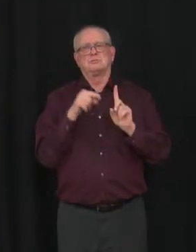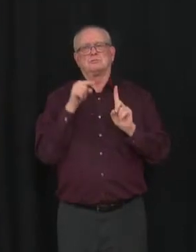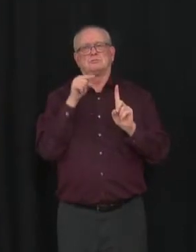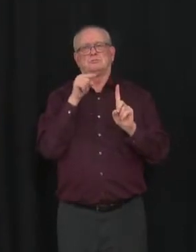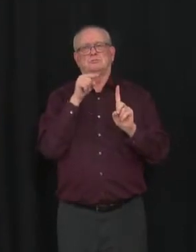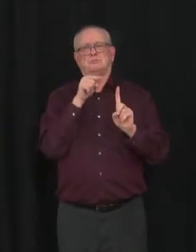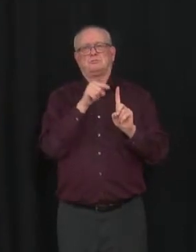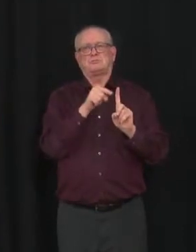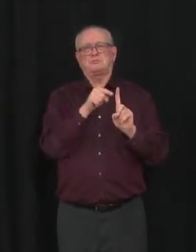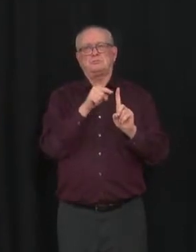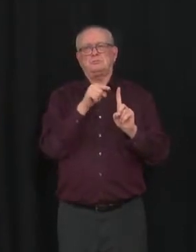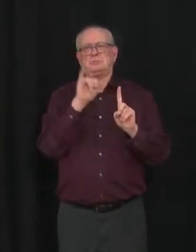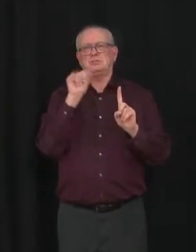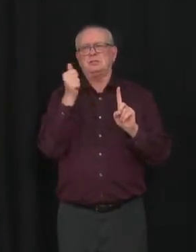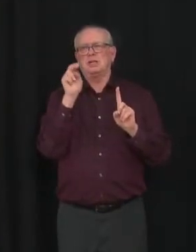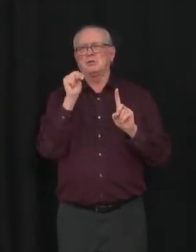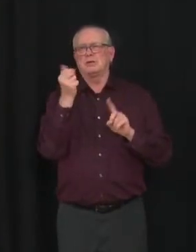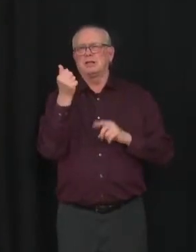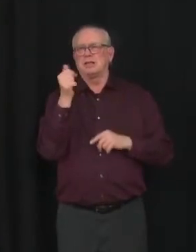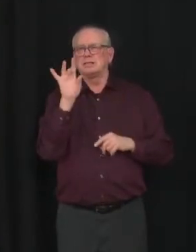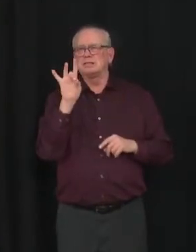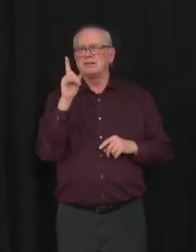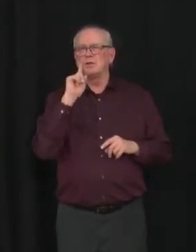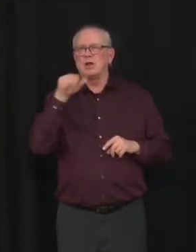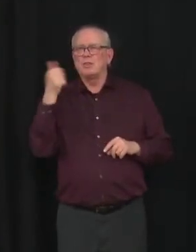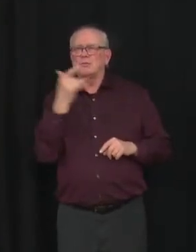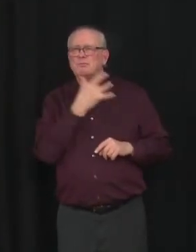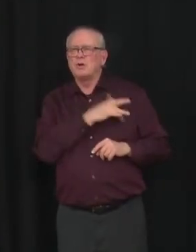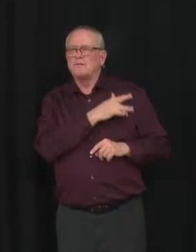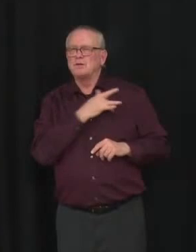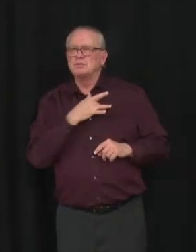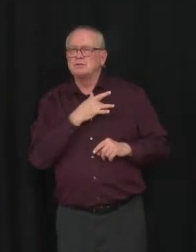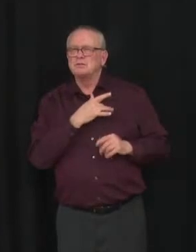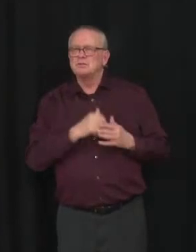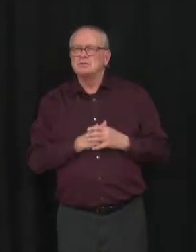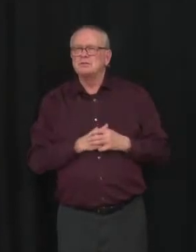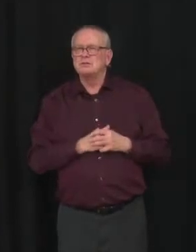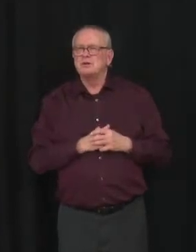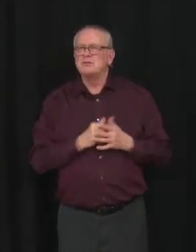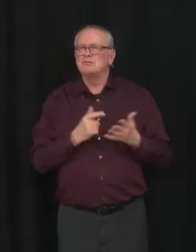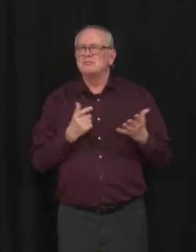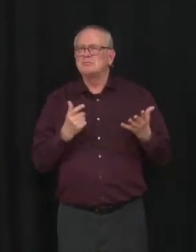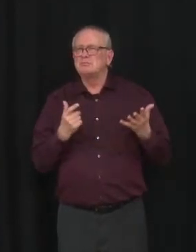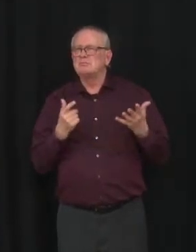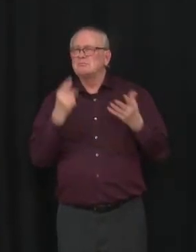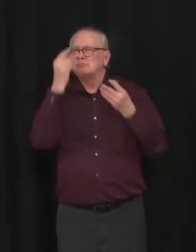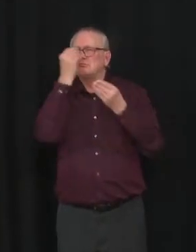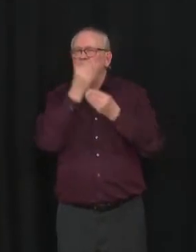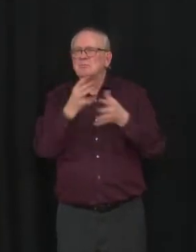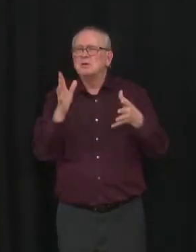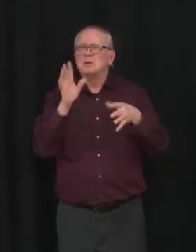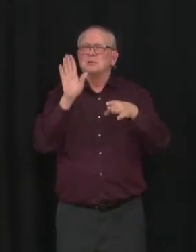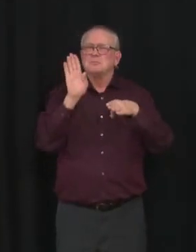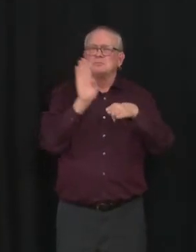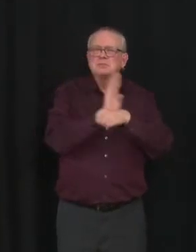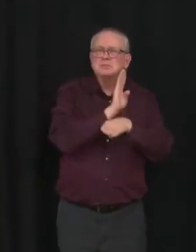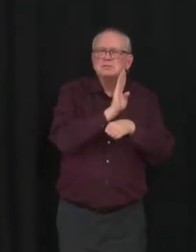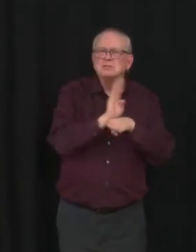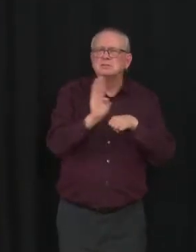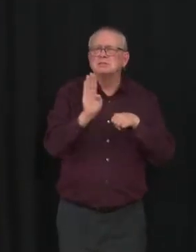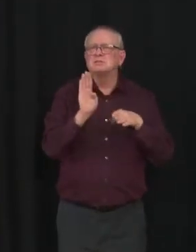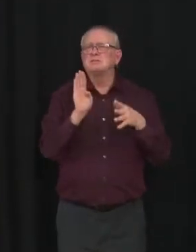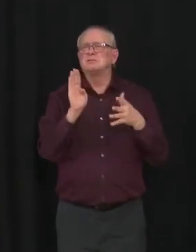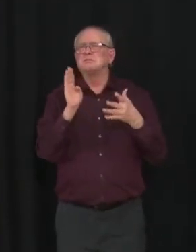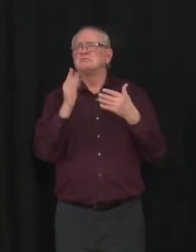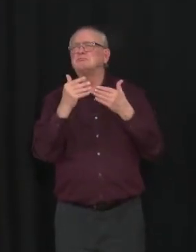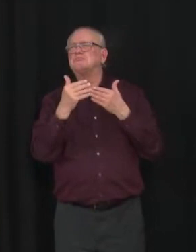there a metric perhaps to provide certainty for some of these businesses that you guys are keeping an eye on in terms of these new health measures